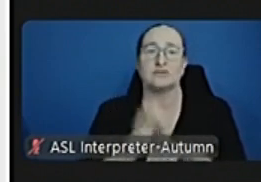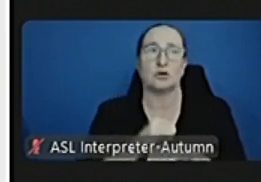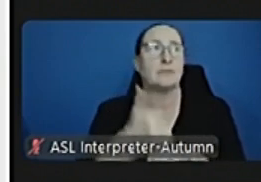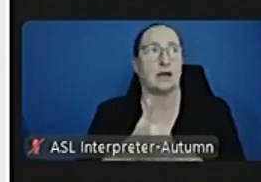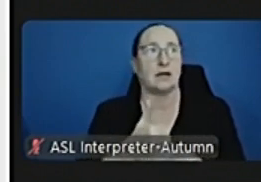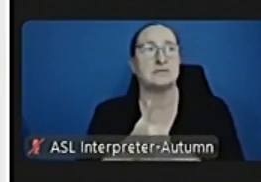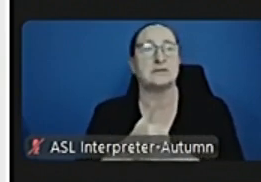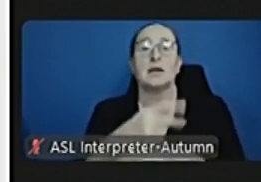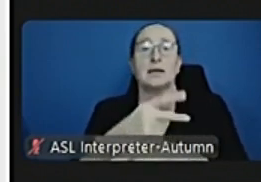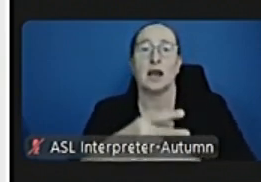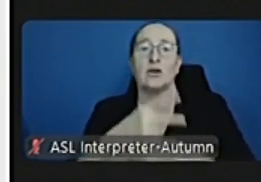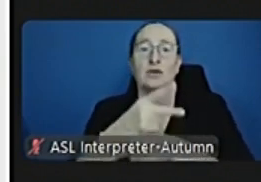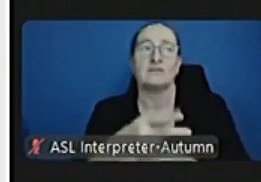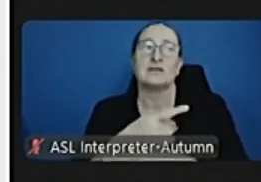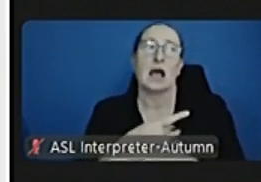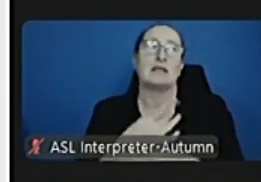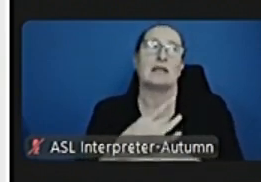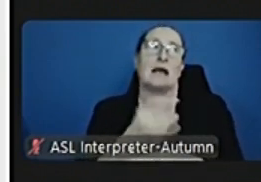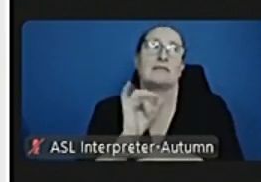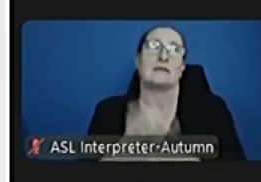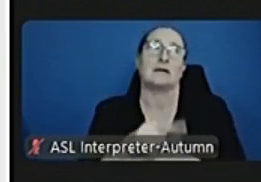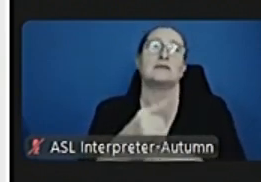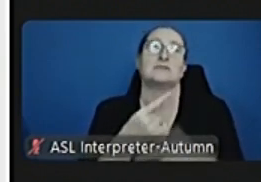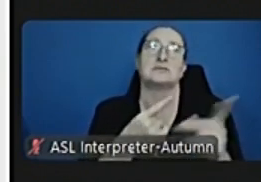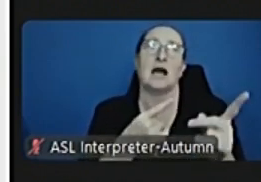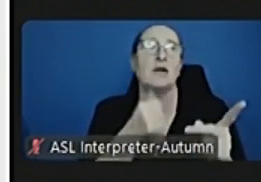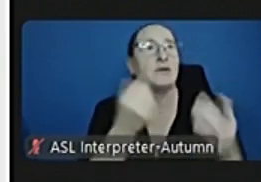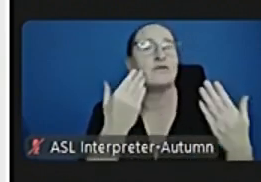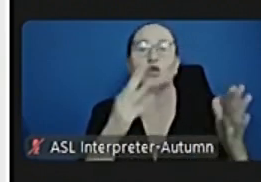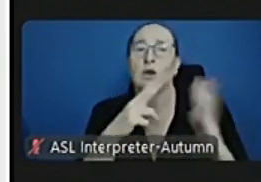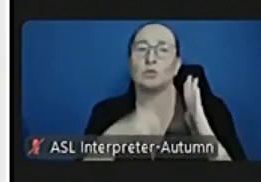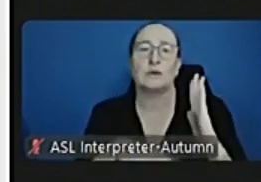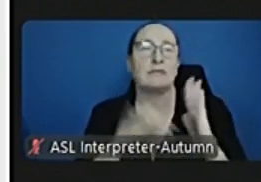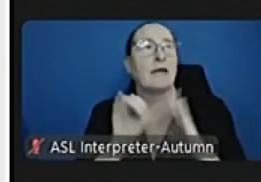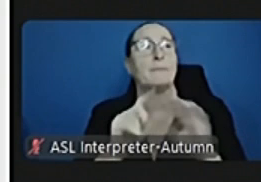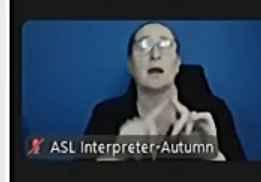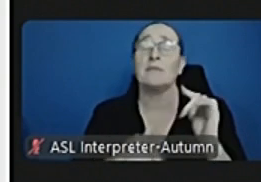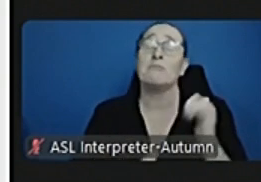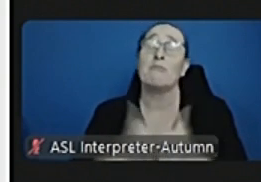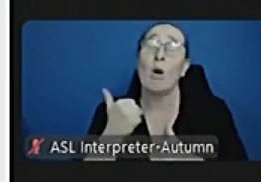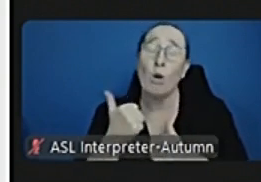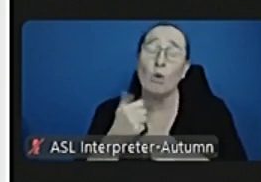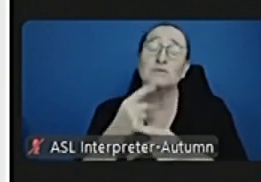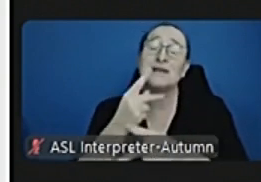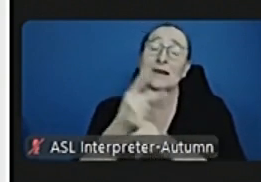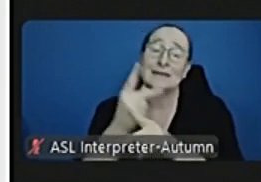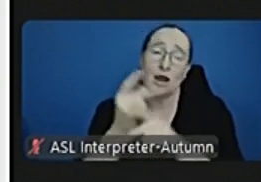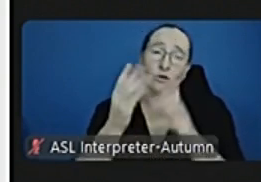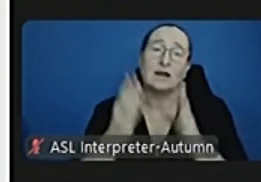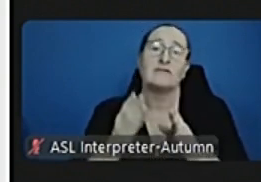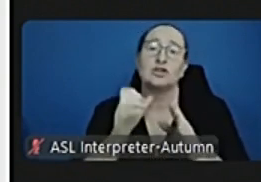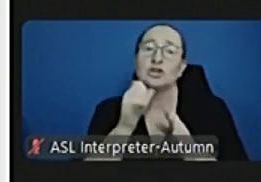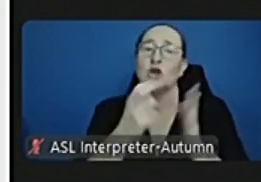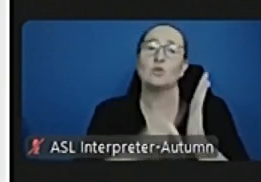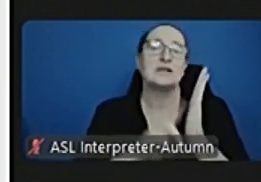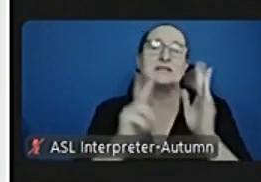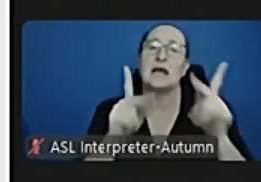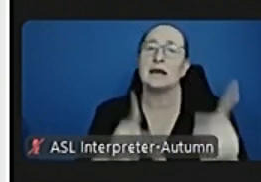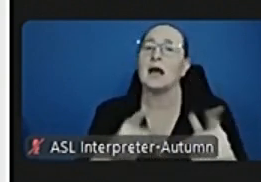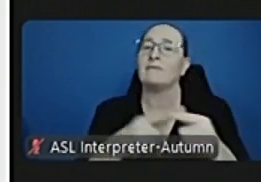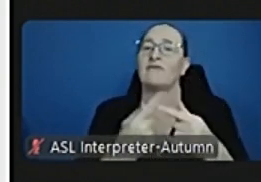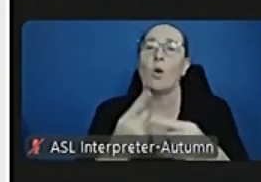Caregivers, I like this just because I don't know if you can even read that, but most caregivers don't sign up to be care partners,